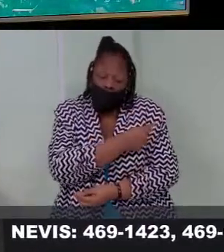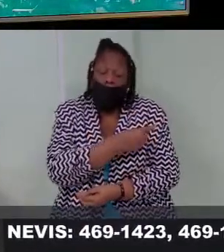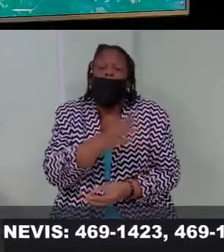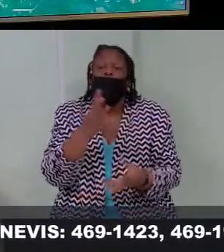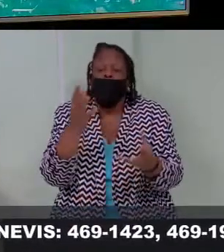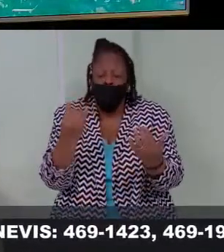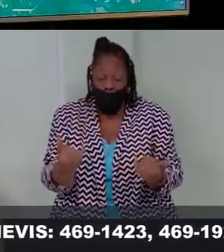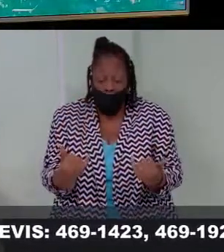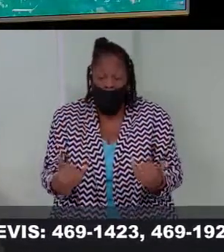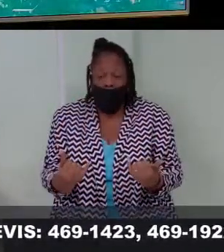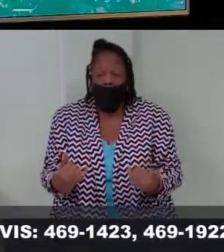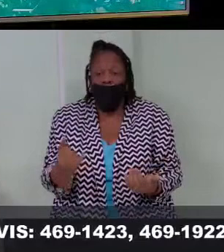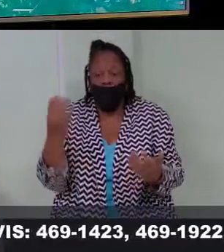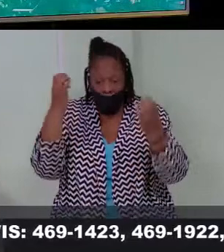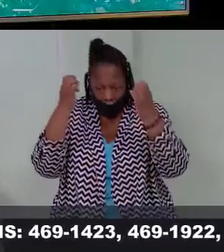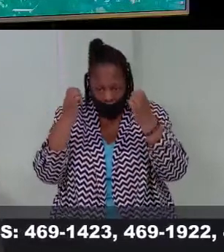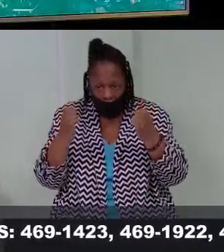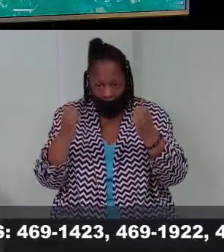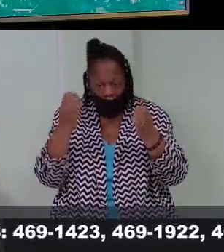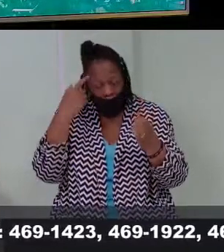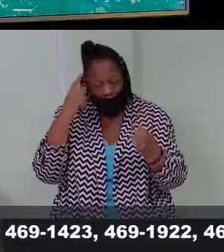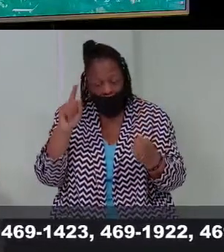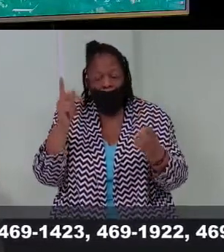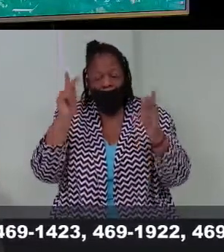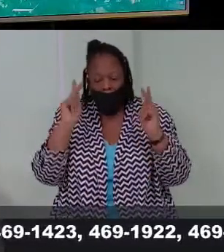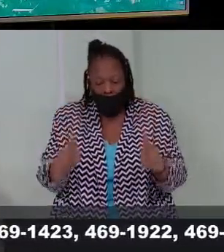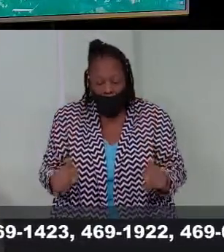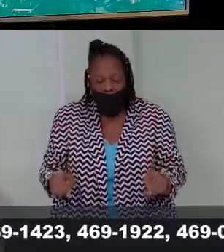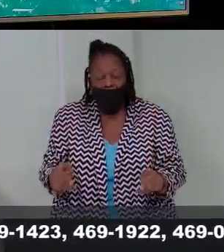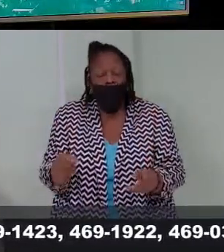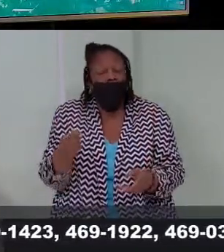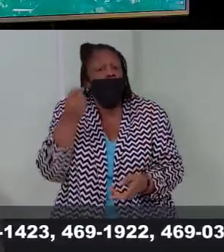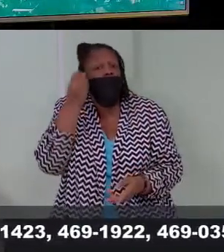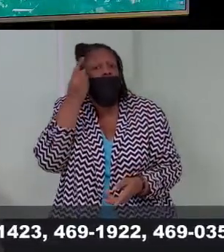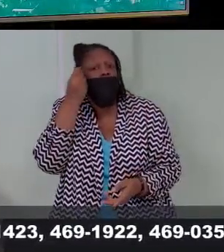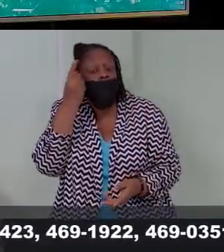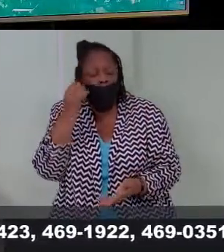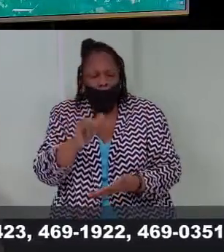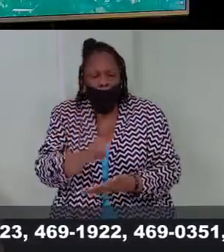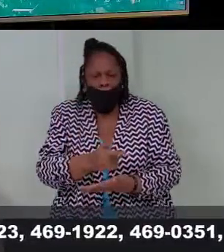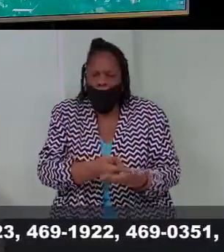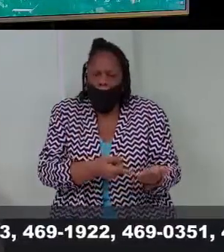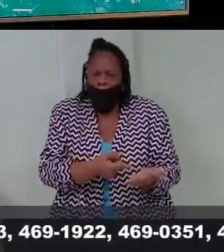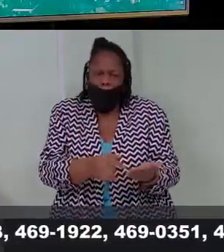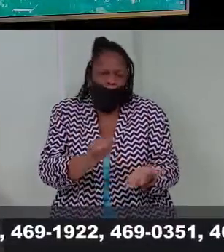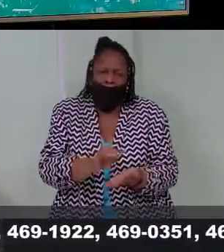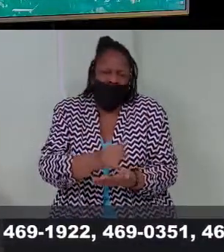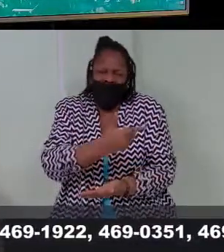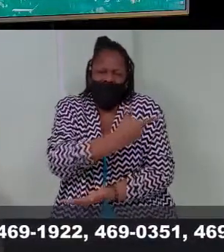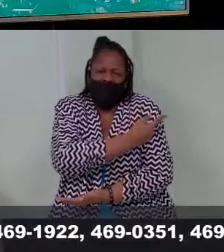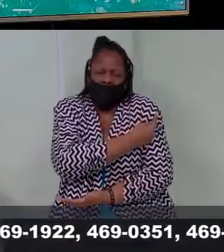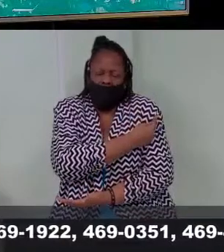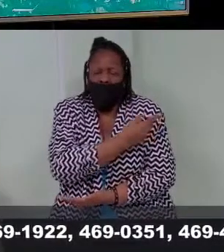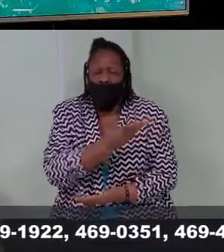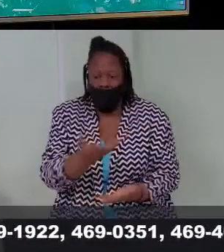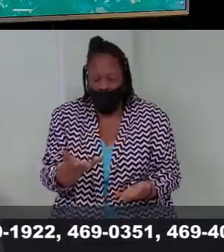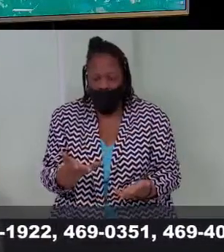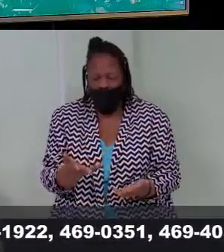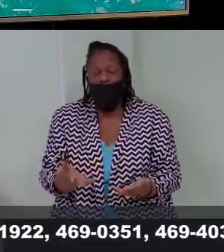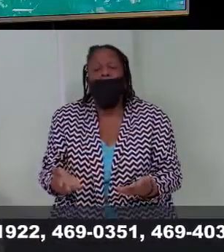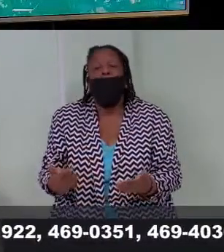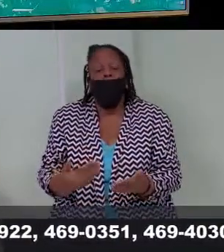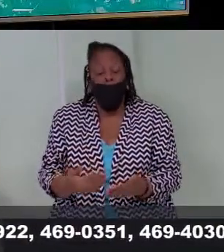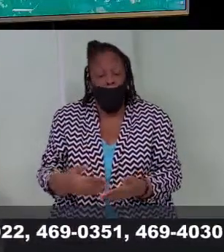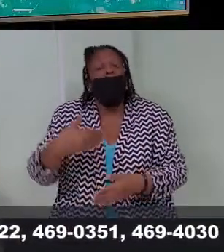Oxford vaccine, and then the actual date of first vaccination will be